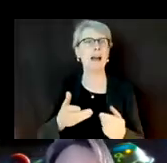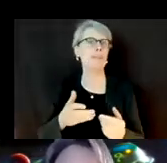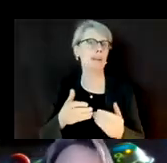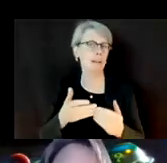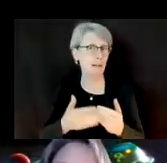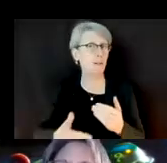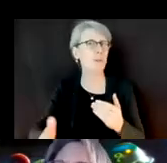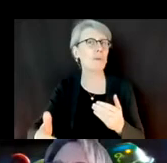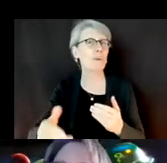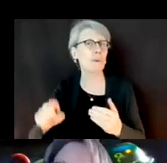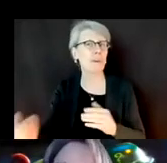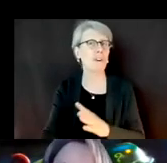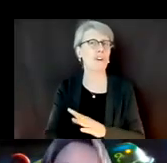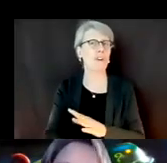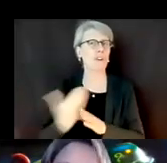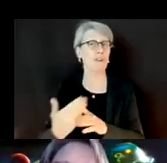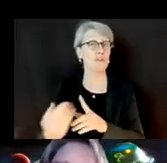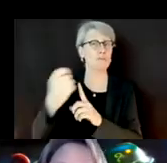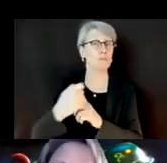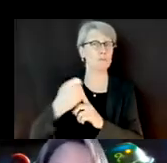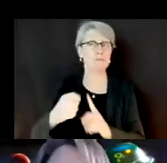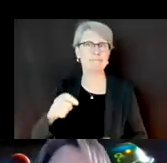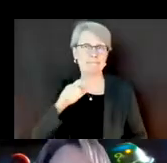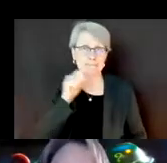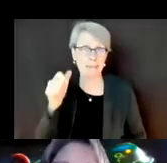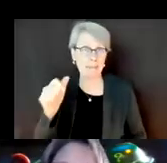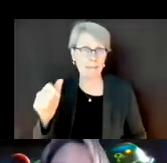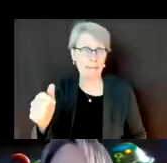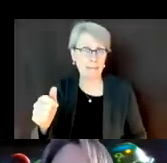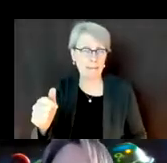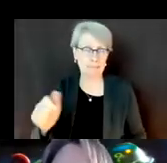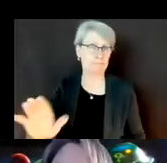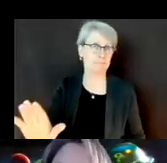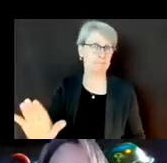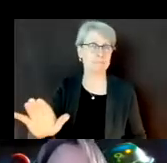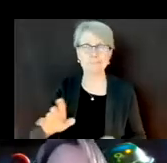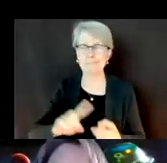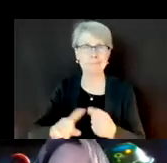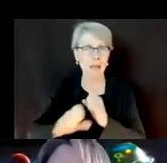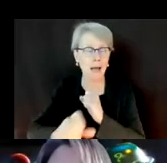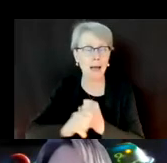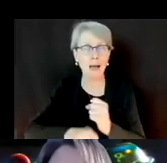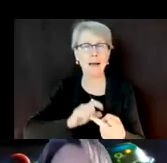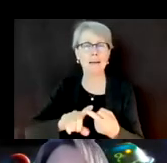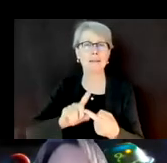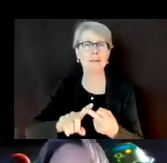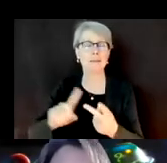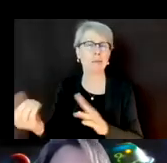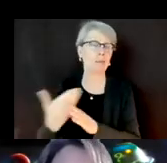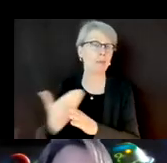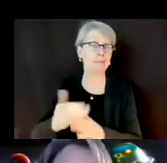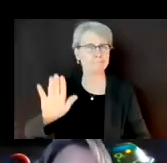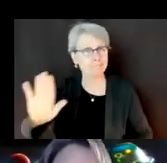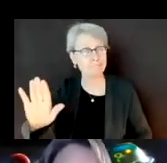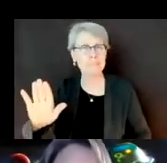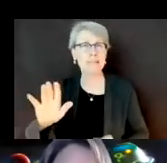unwelcome. Usually that comes from, sort of irrelevant ads or other kinds of, unwelcome interruptions in whatever we're trying